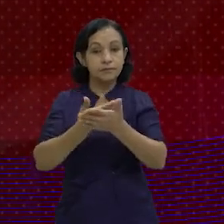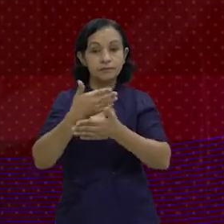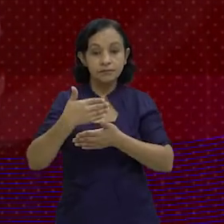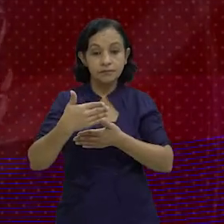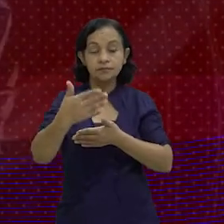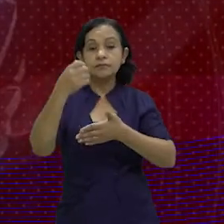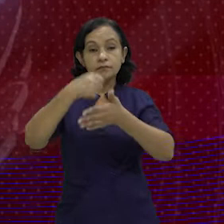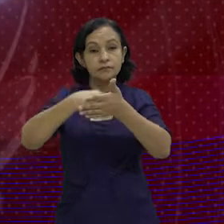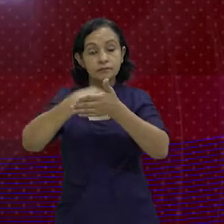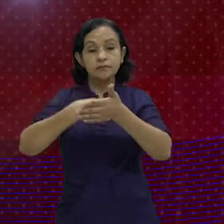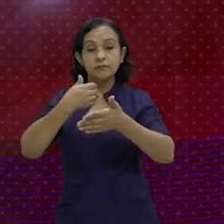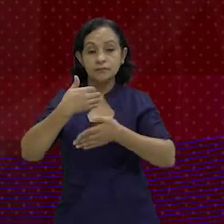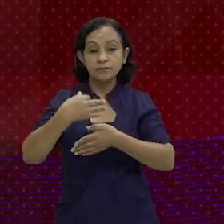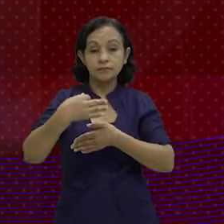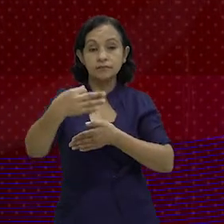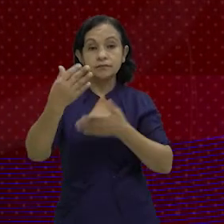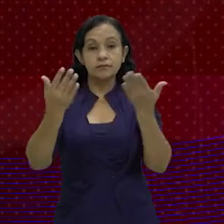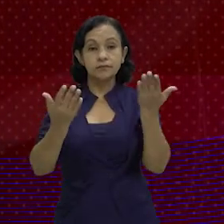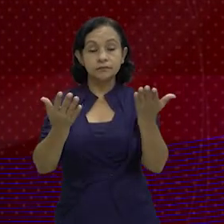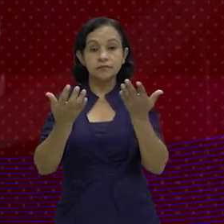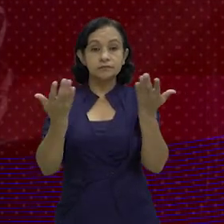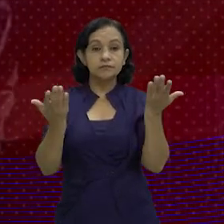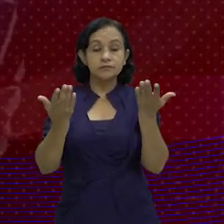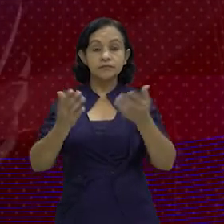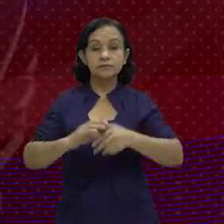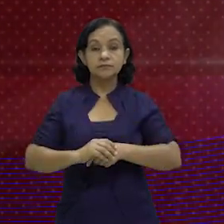new challenges that we